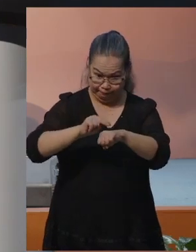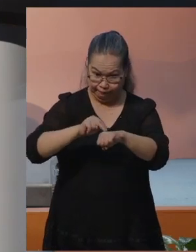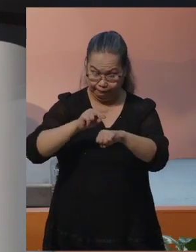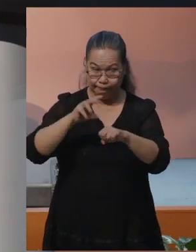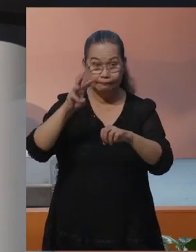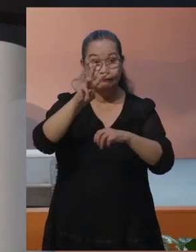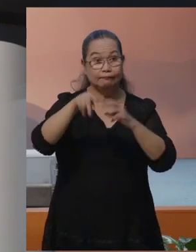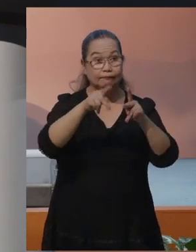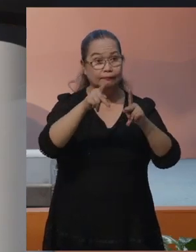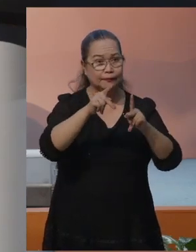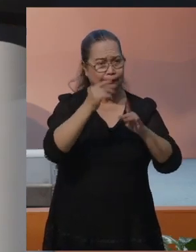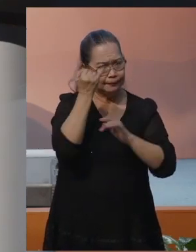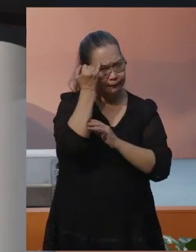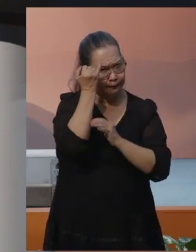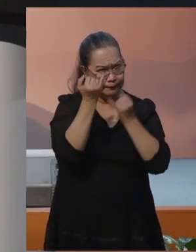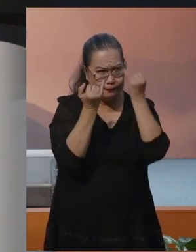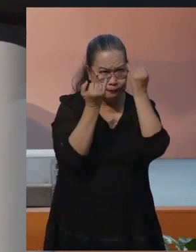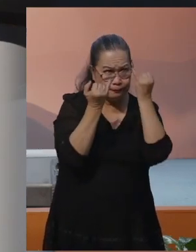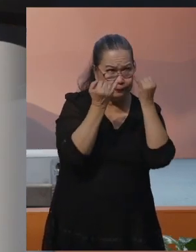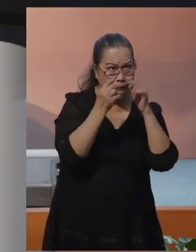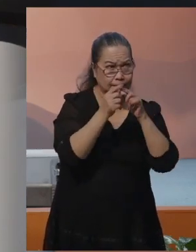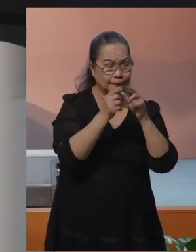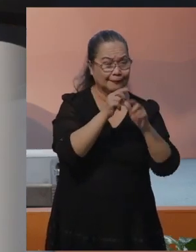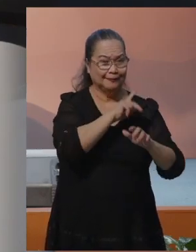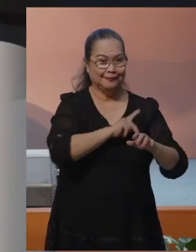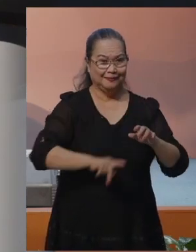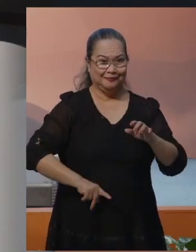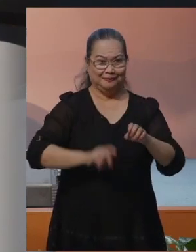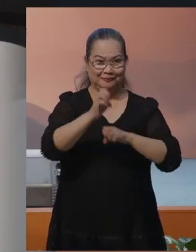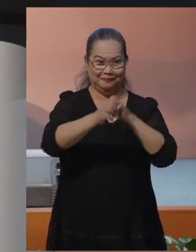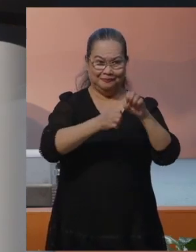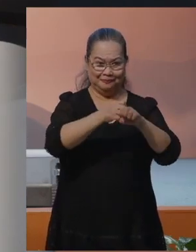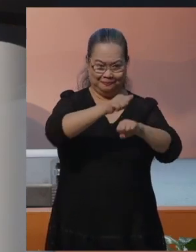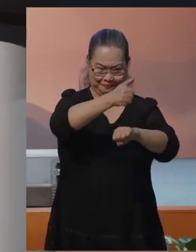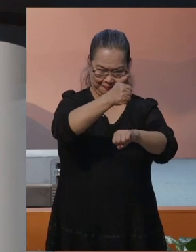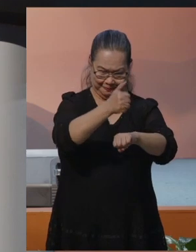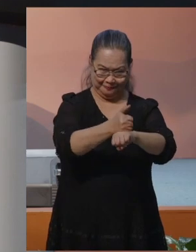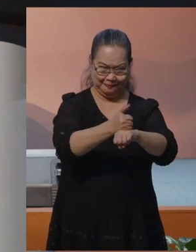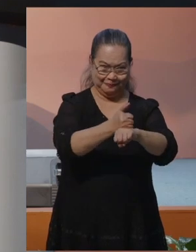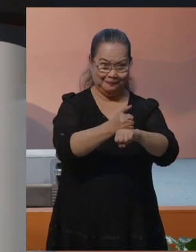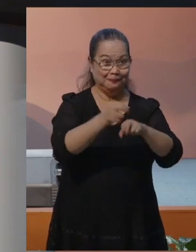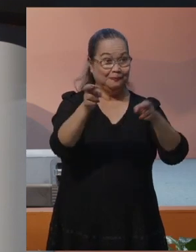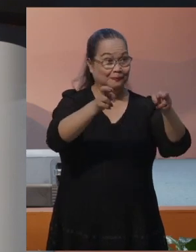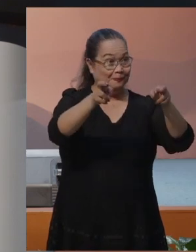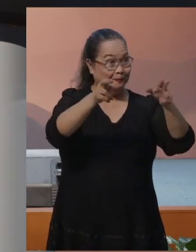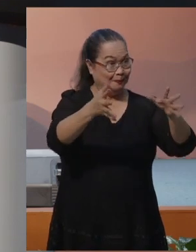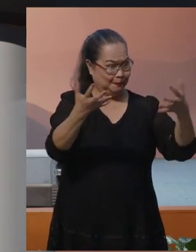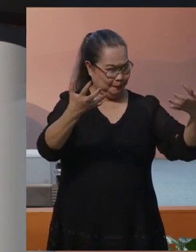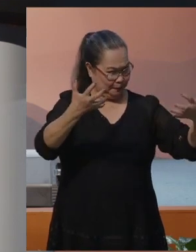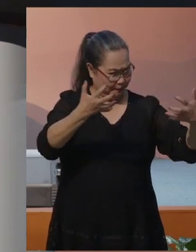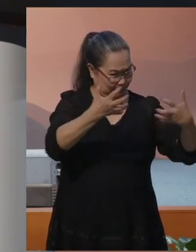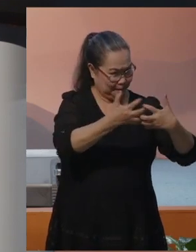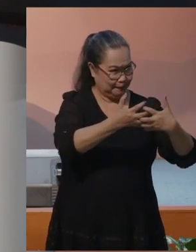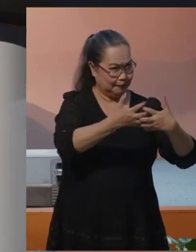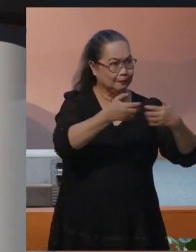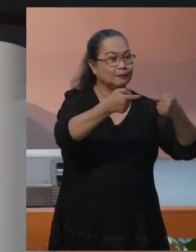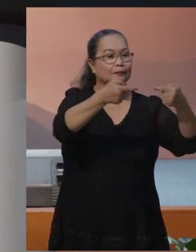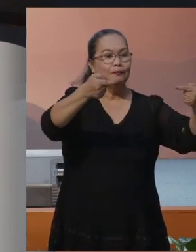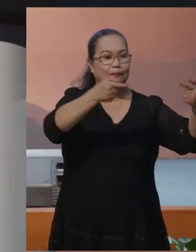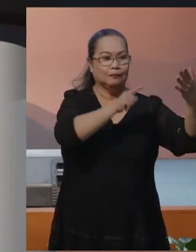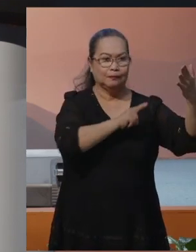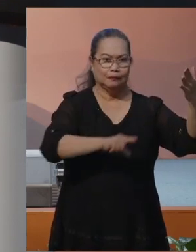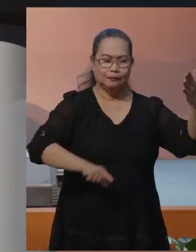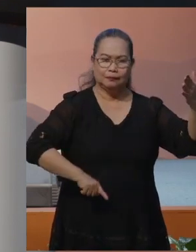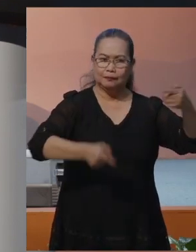peoples plot in vain? The kings of the earth set themselves and the rulers take counsel together against the Lord